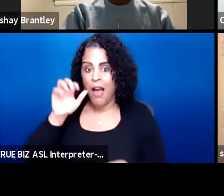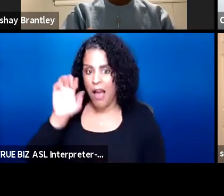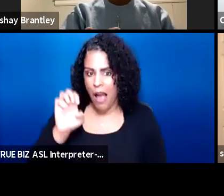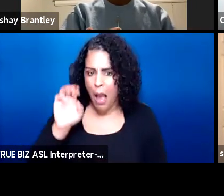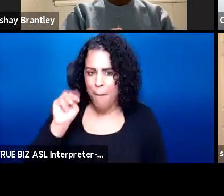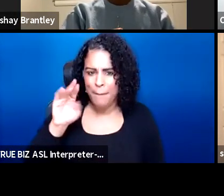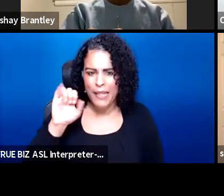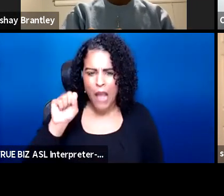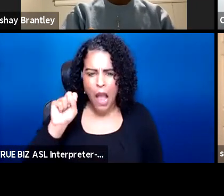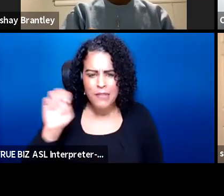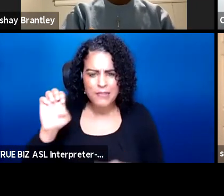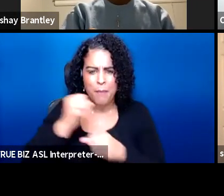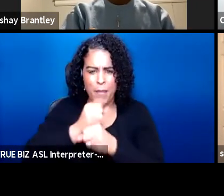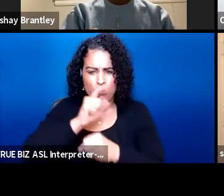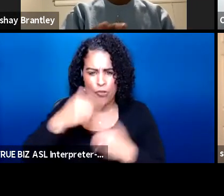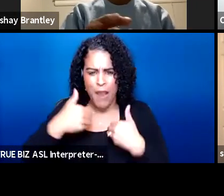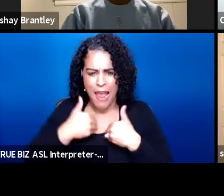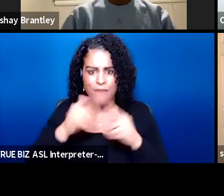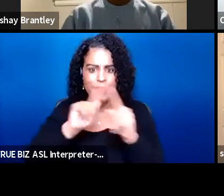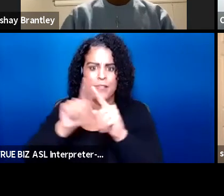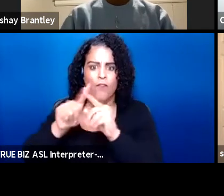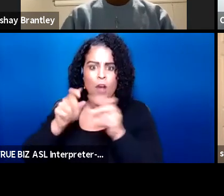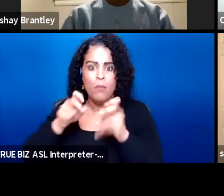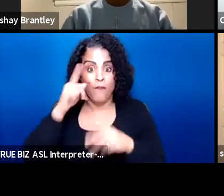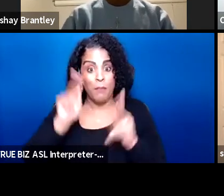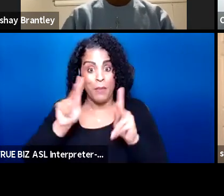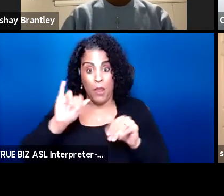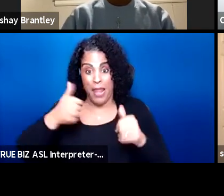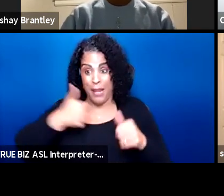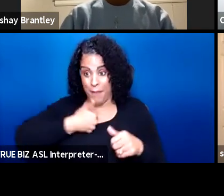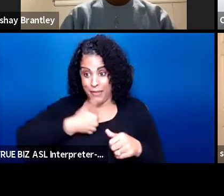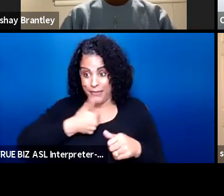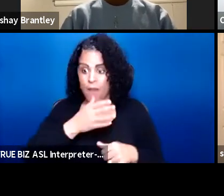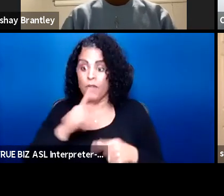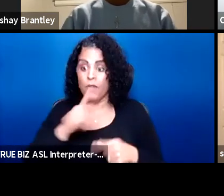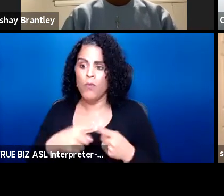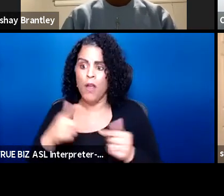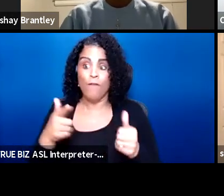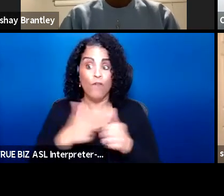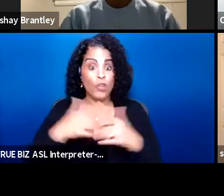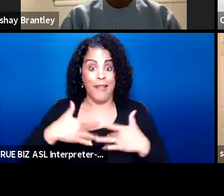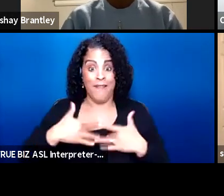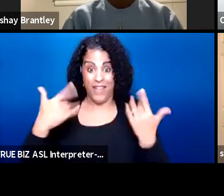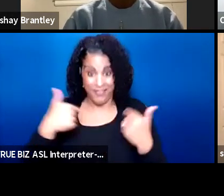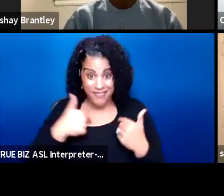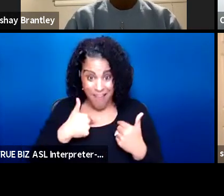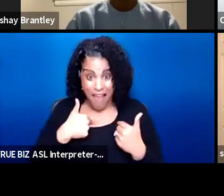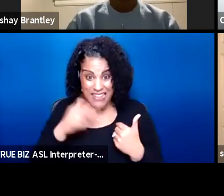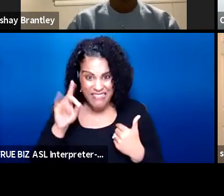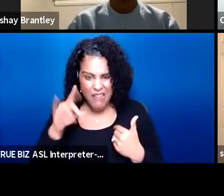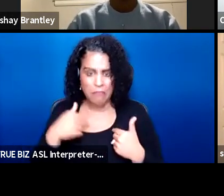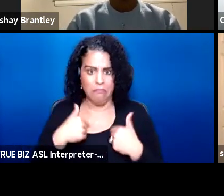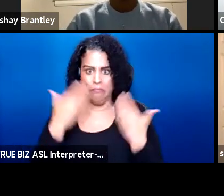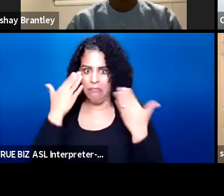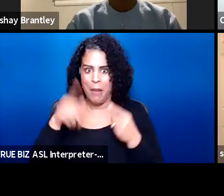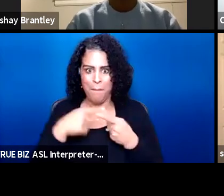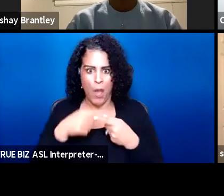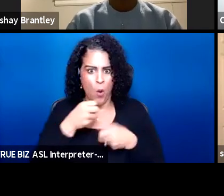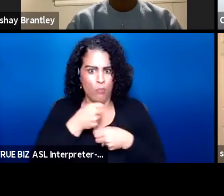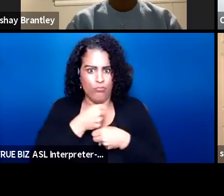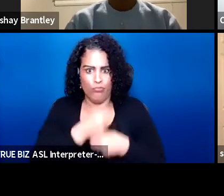I wanted to see more opportunities for people like myself. When the first event that I did, I didn't know anything about producing.